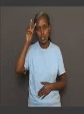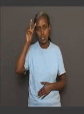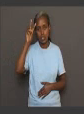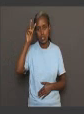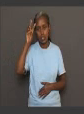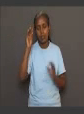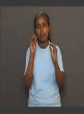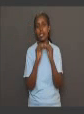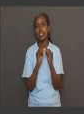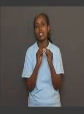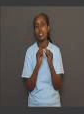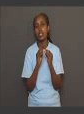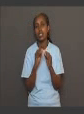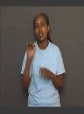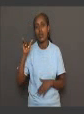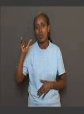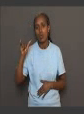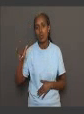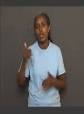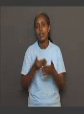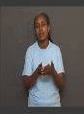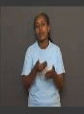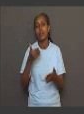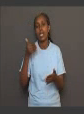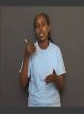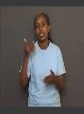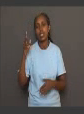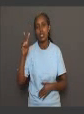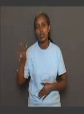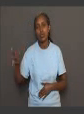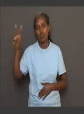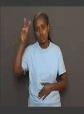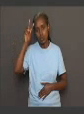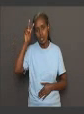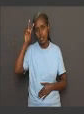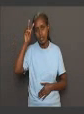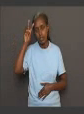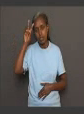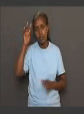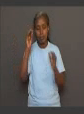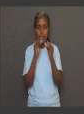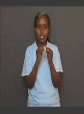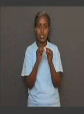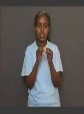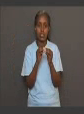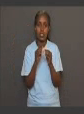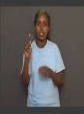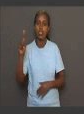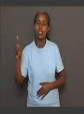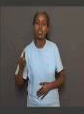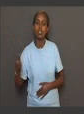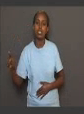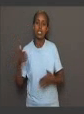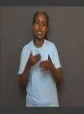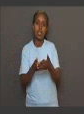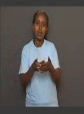squared plus y minus 2 squared plus